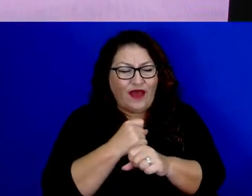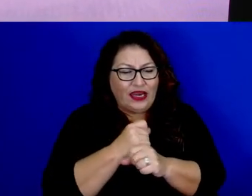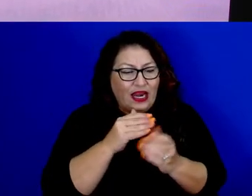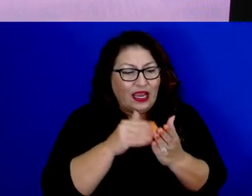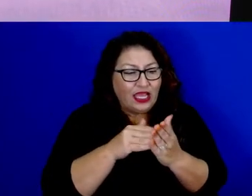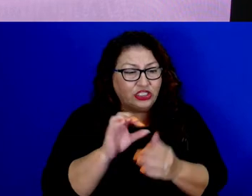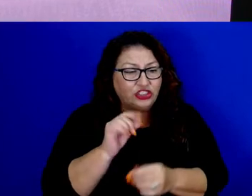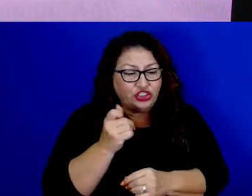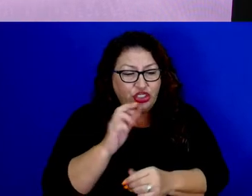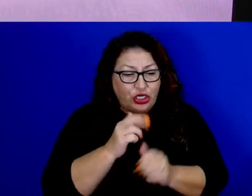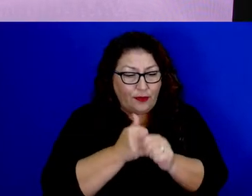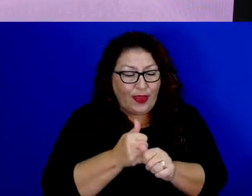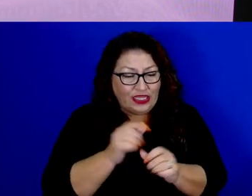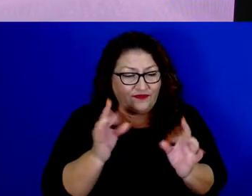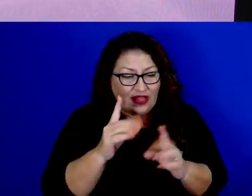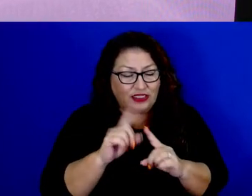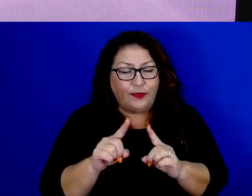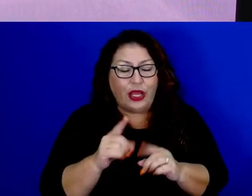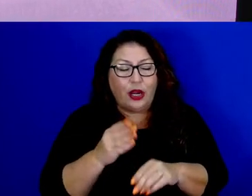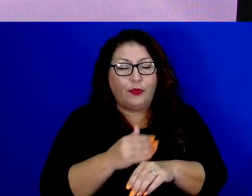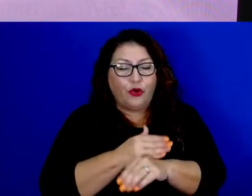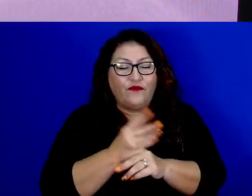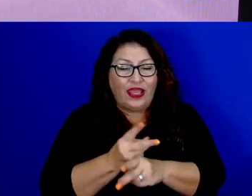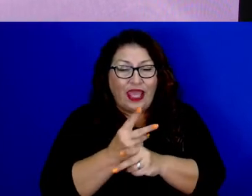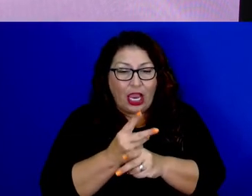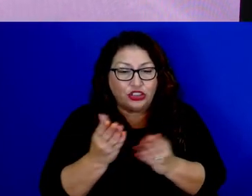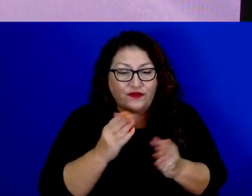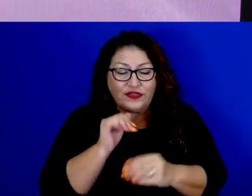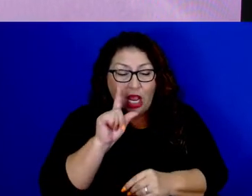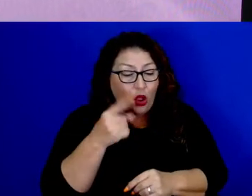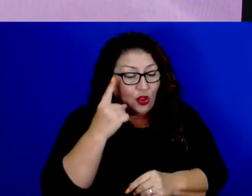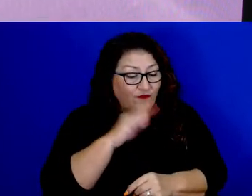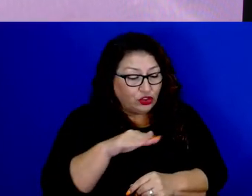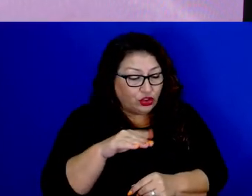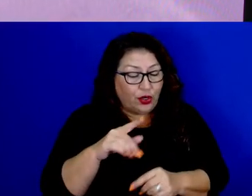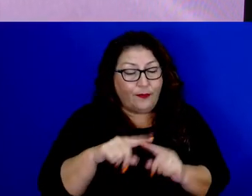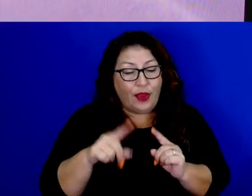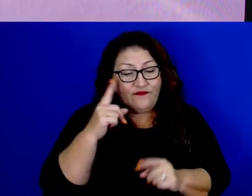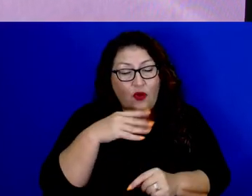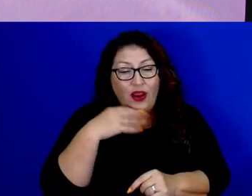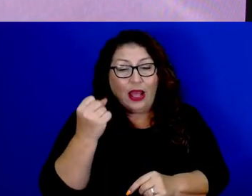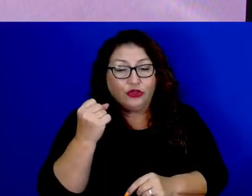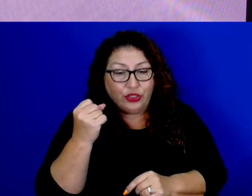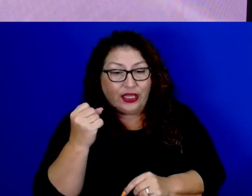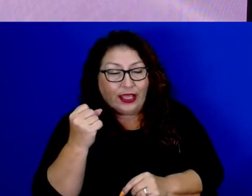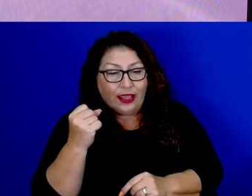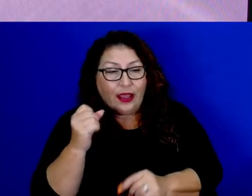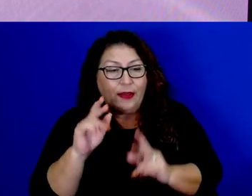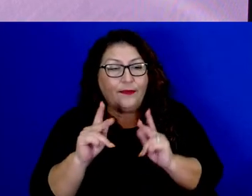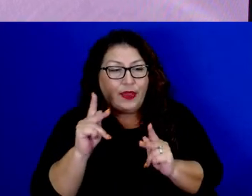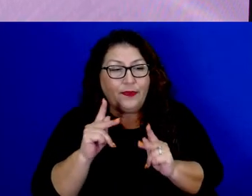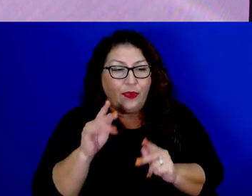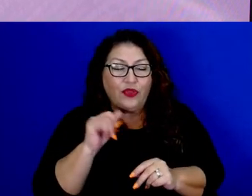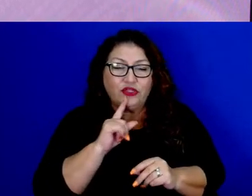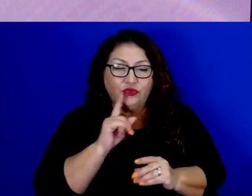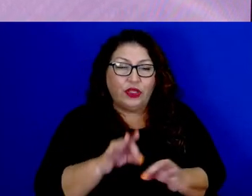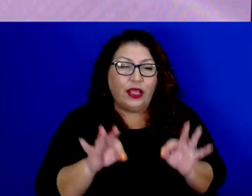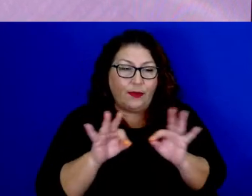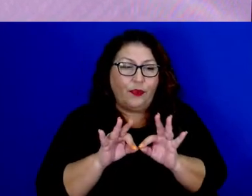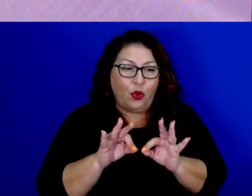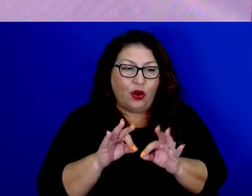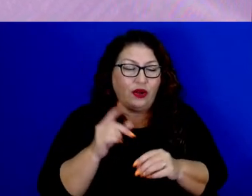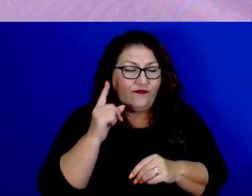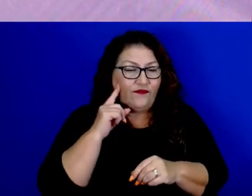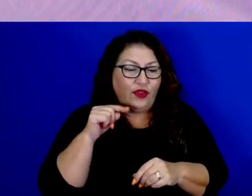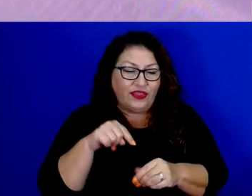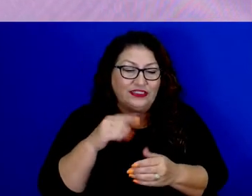care services, not only for children, but also for elderly people, which are very important in the Spanish project, this care economy, these investments,